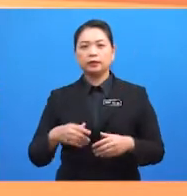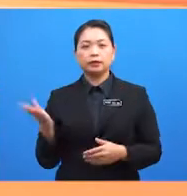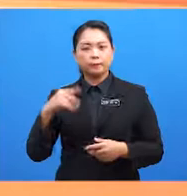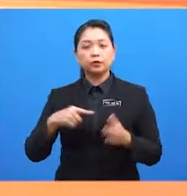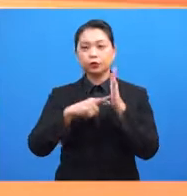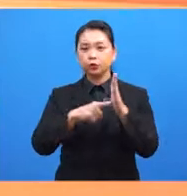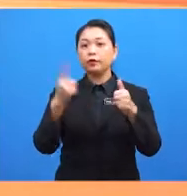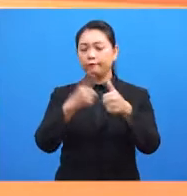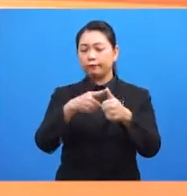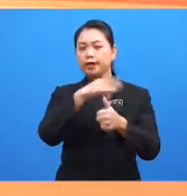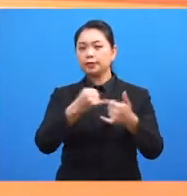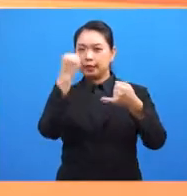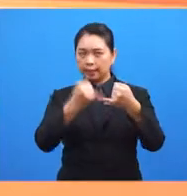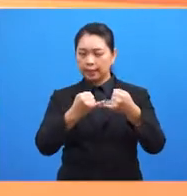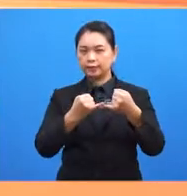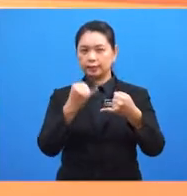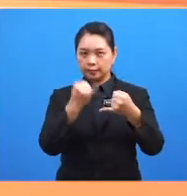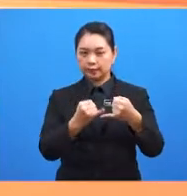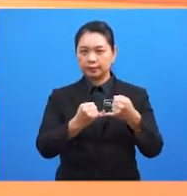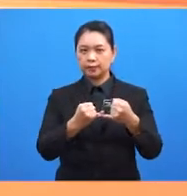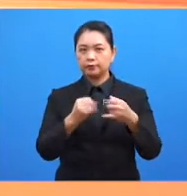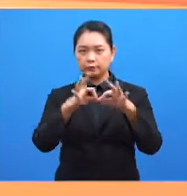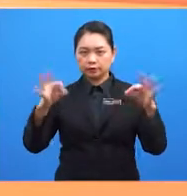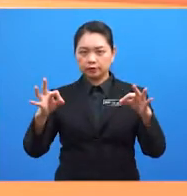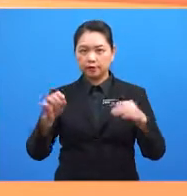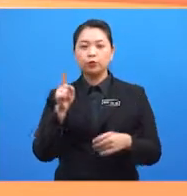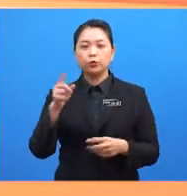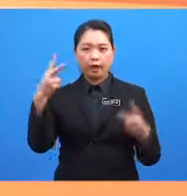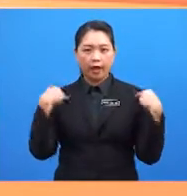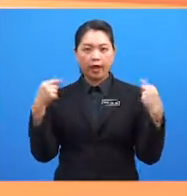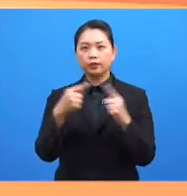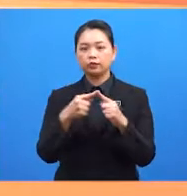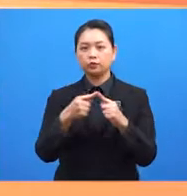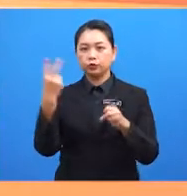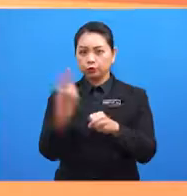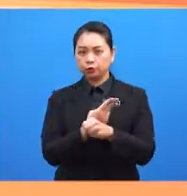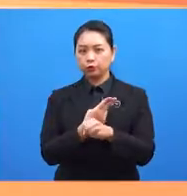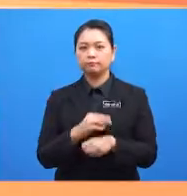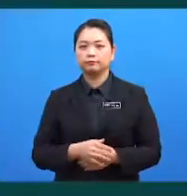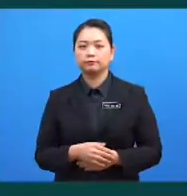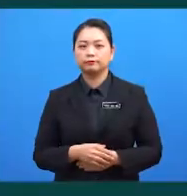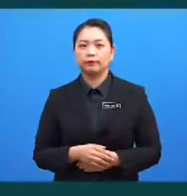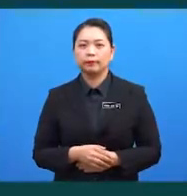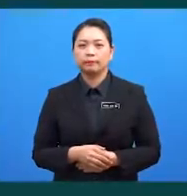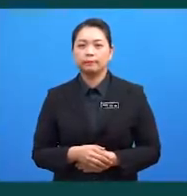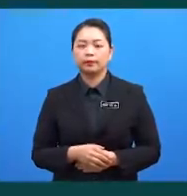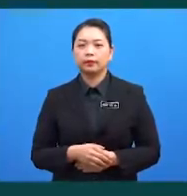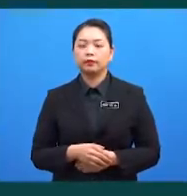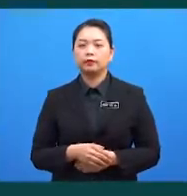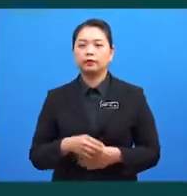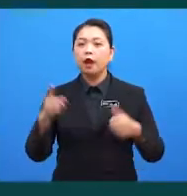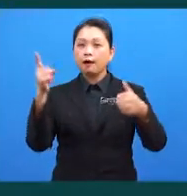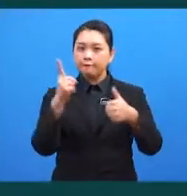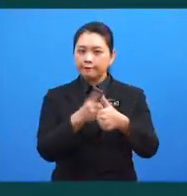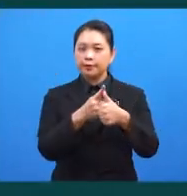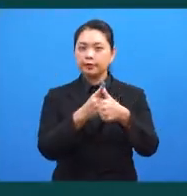the passage, and you have to deduce the overall idea of the paragraph. First